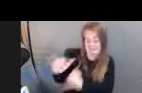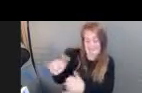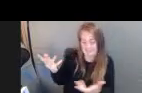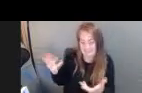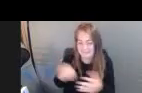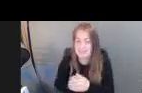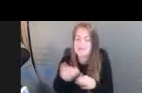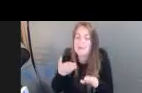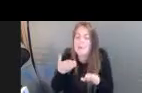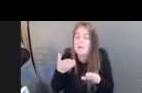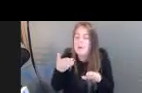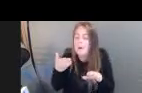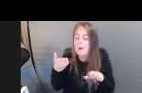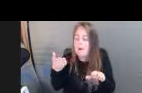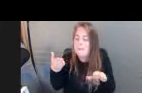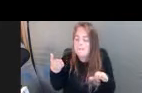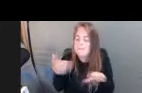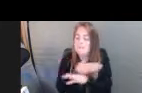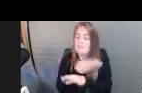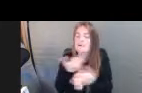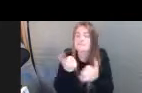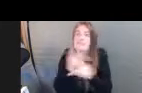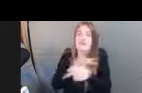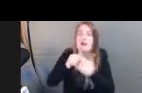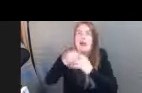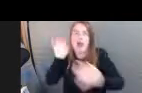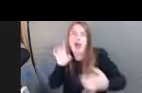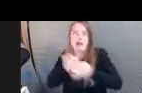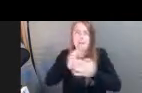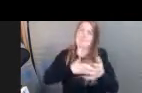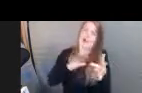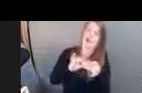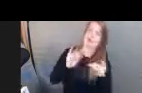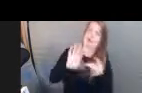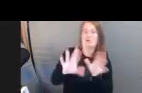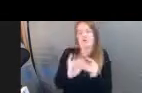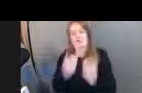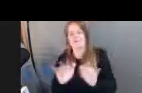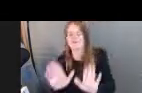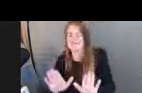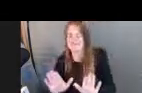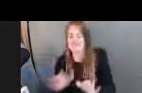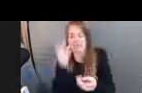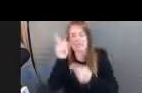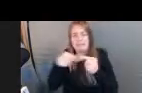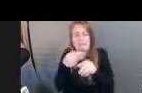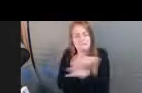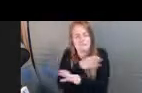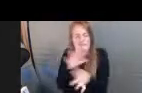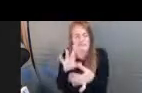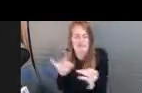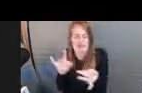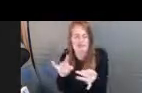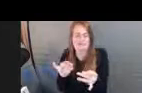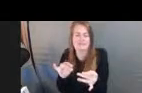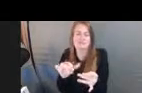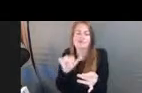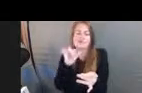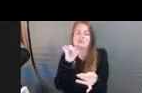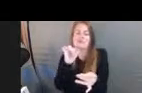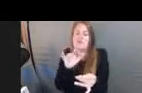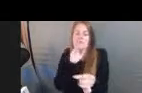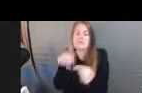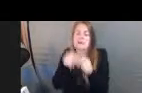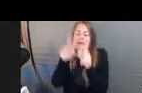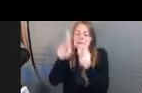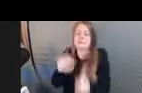before you think about coming out with an anecdote like that, maybe just think about it before you say it, right? So never speak to a person as though they're not there. So